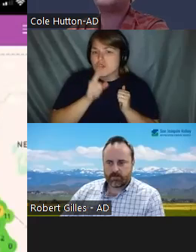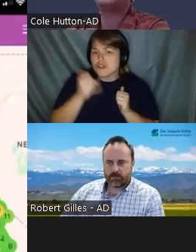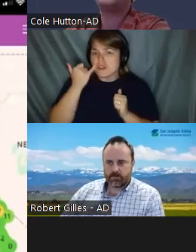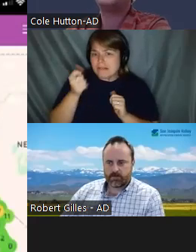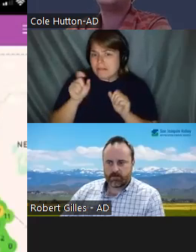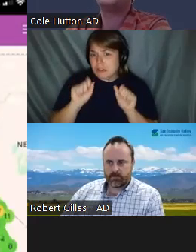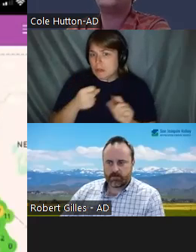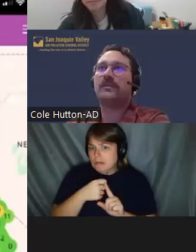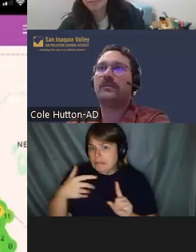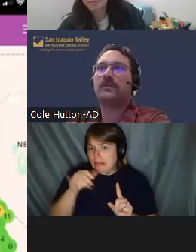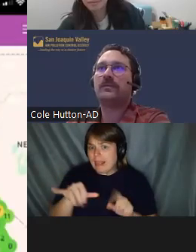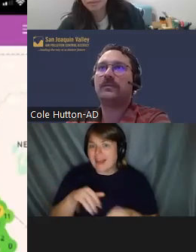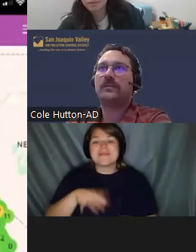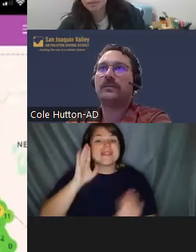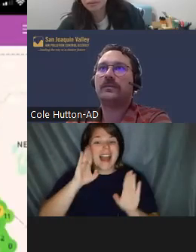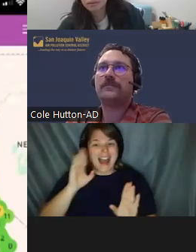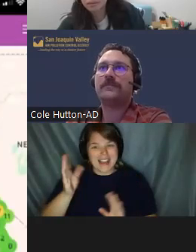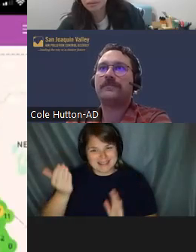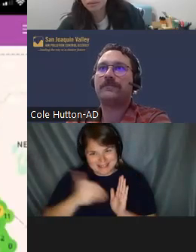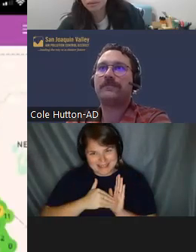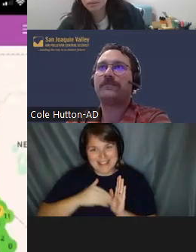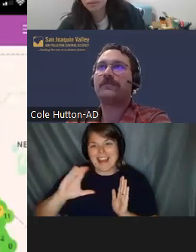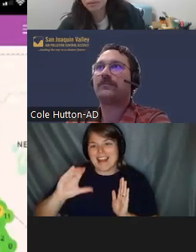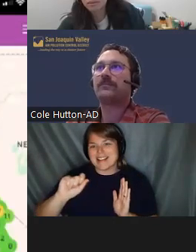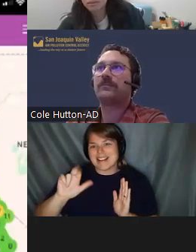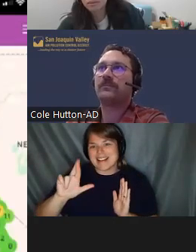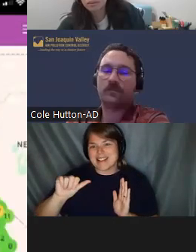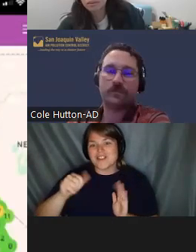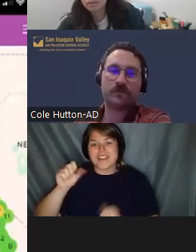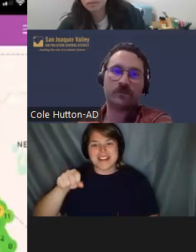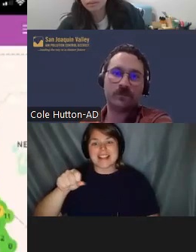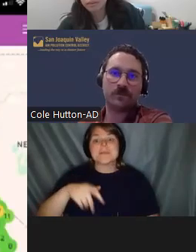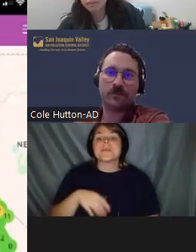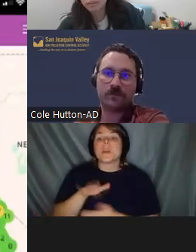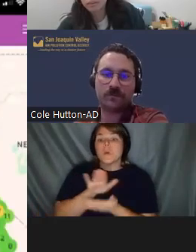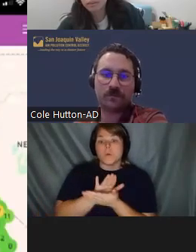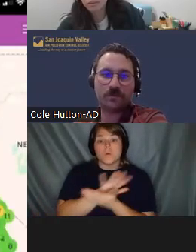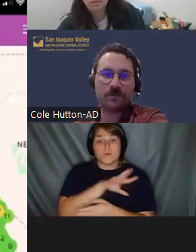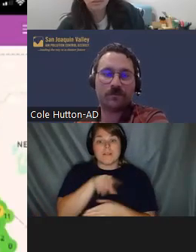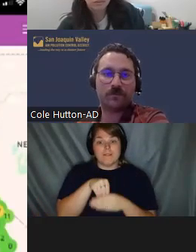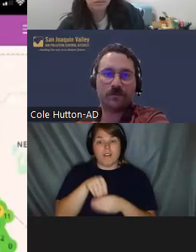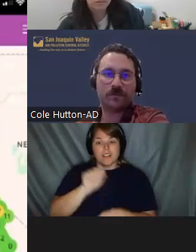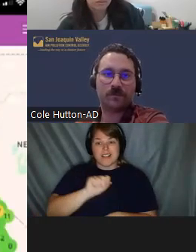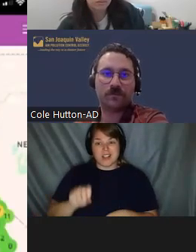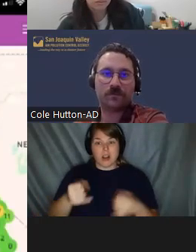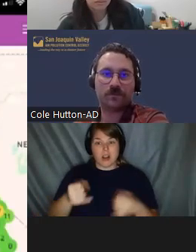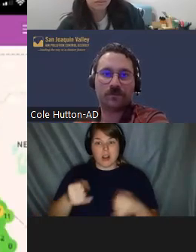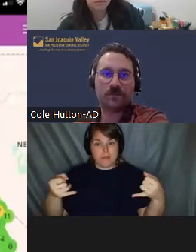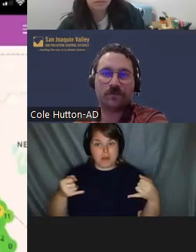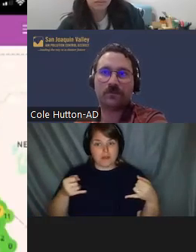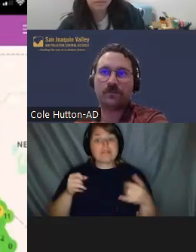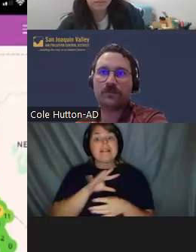that. Hi, yes, this is Cassandra. I can definitely do that. So the schools that are in the boundary do participate and